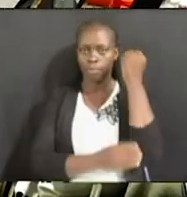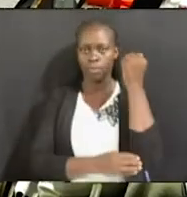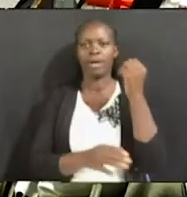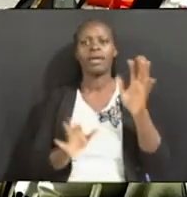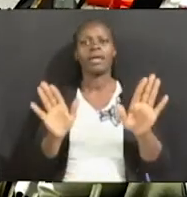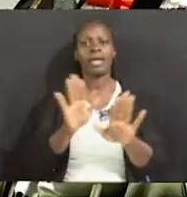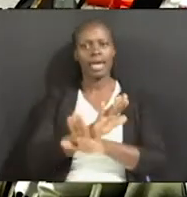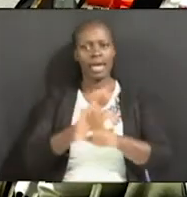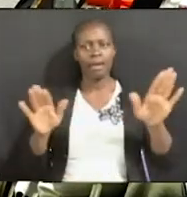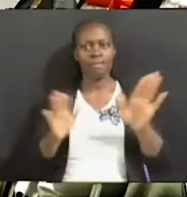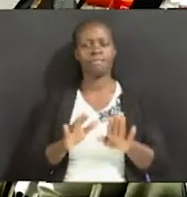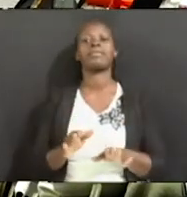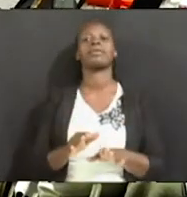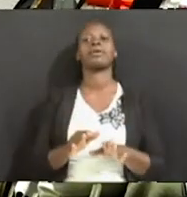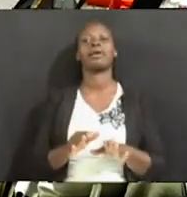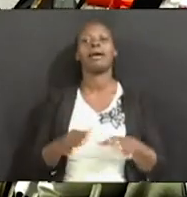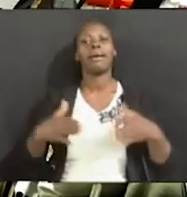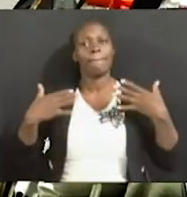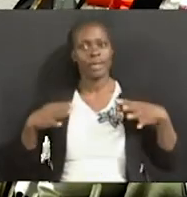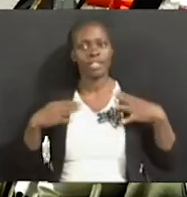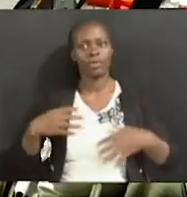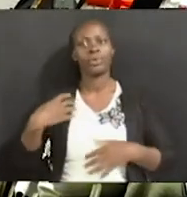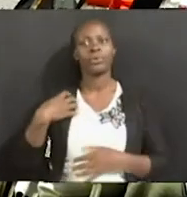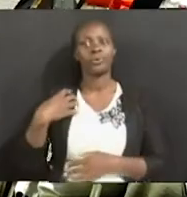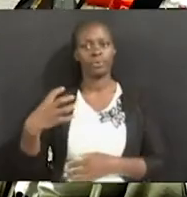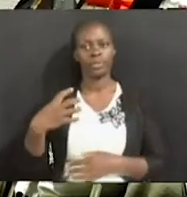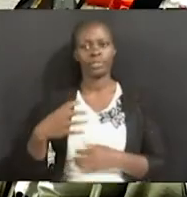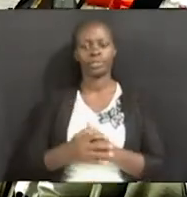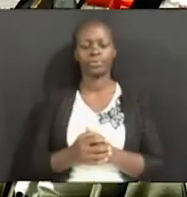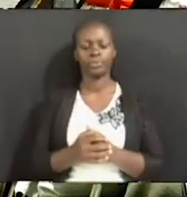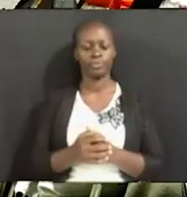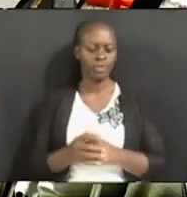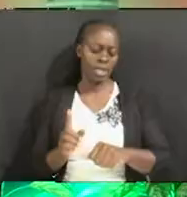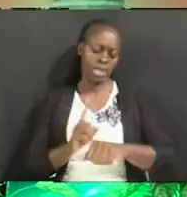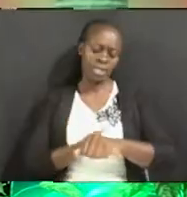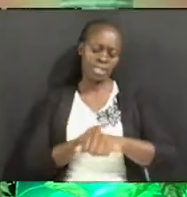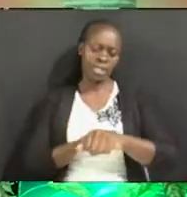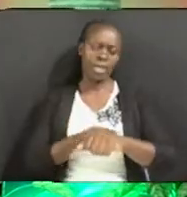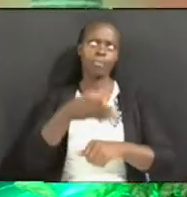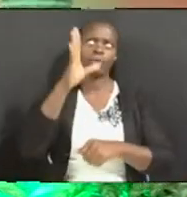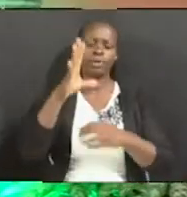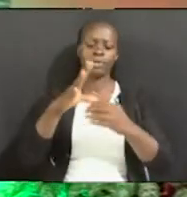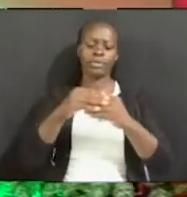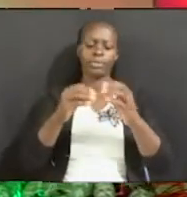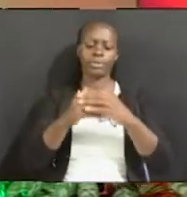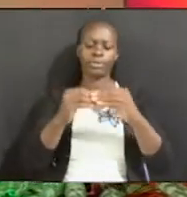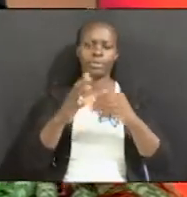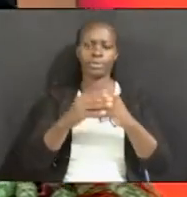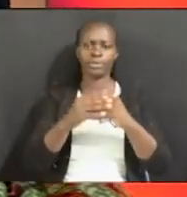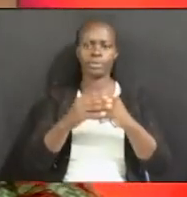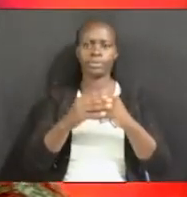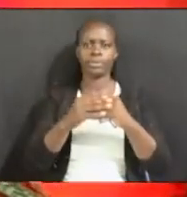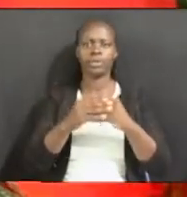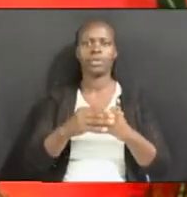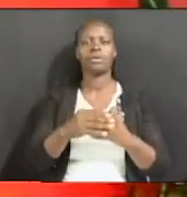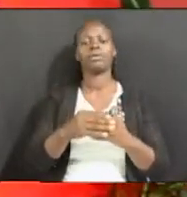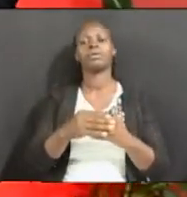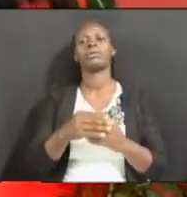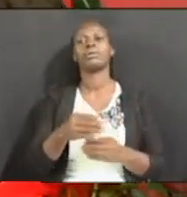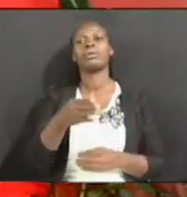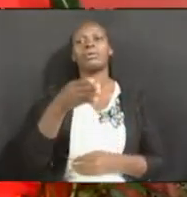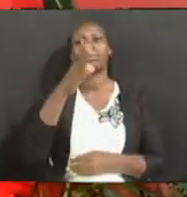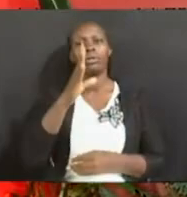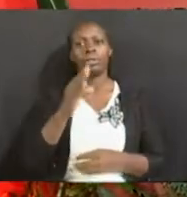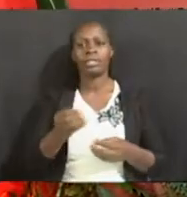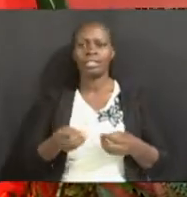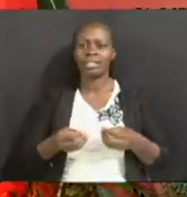what? Good. When you came from the hand of the Creator, Ellen White says that God endowed Adam